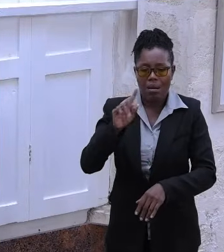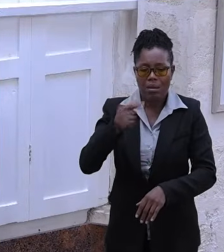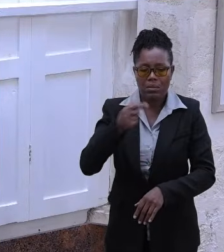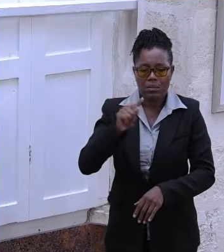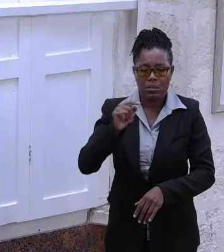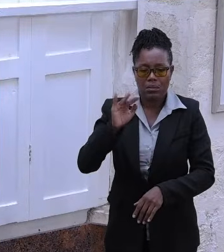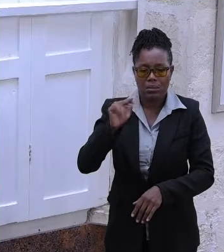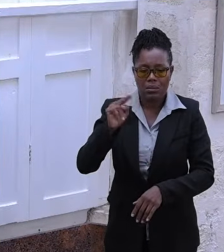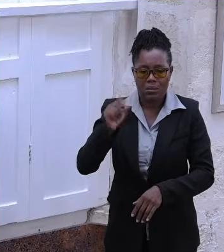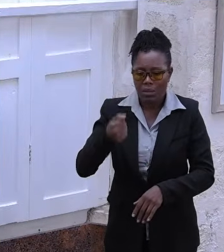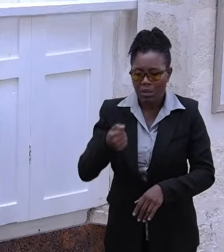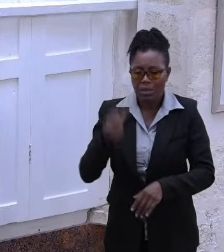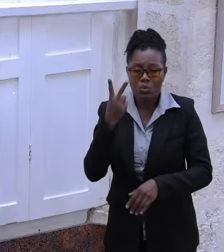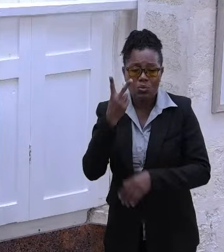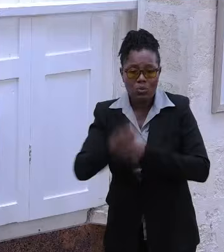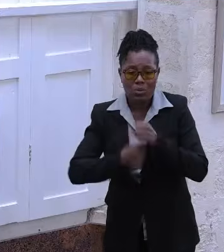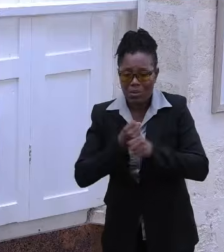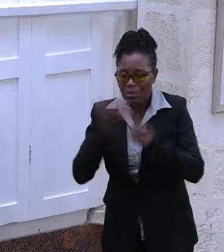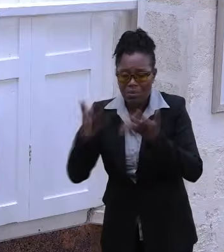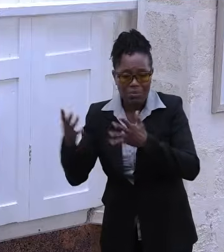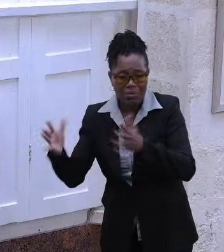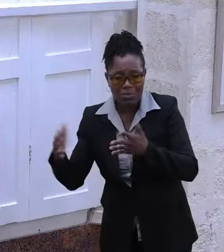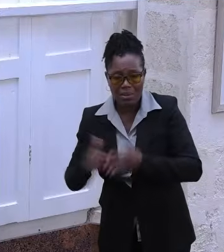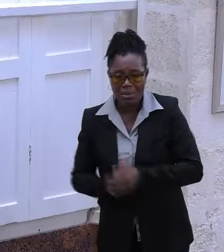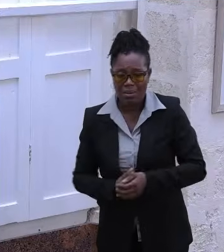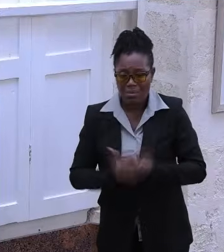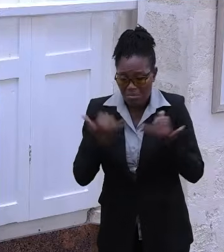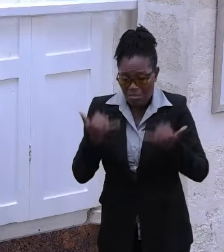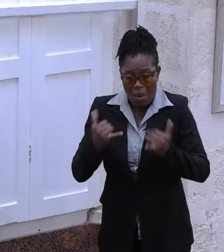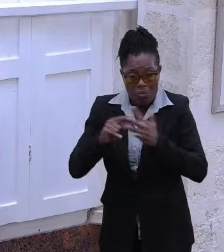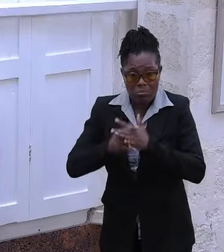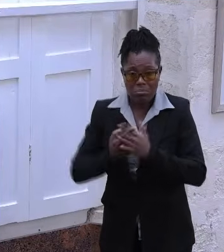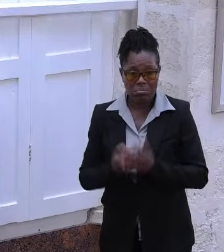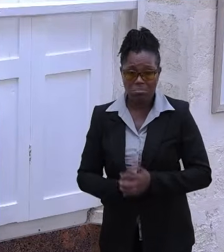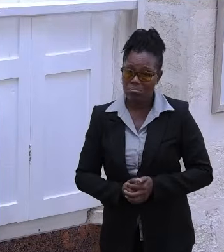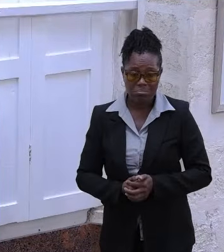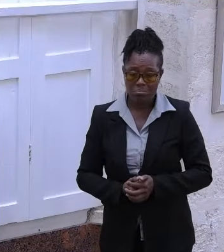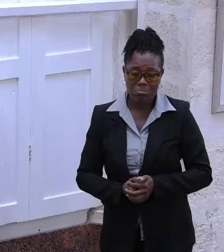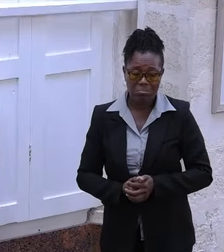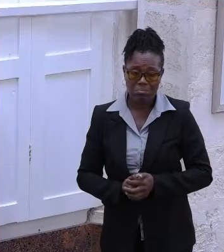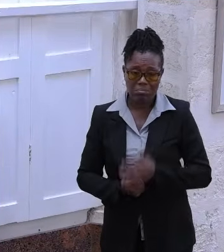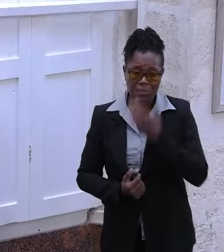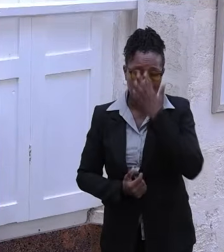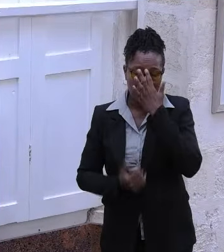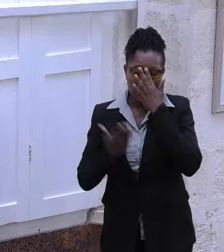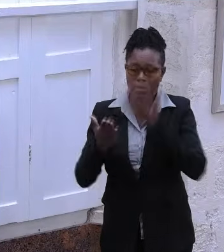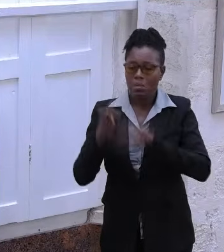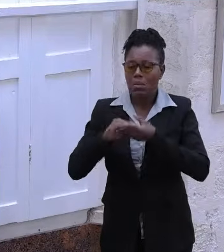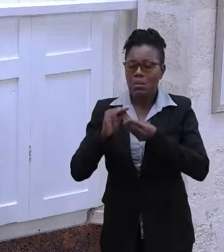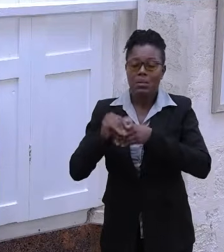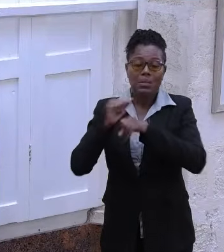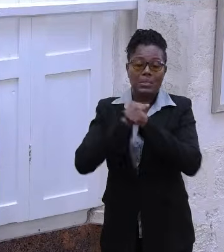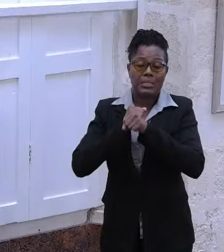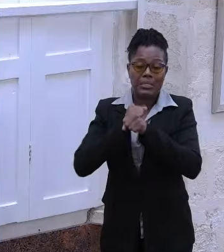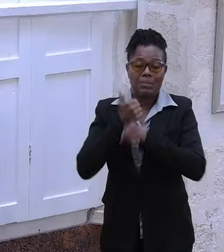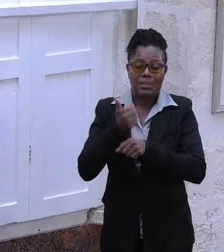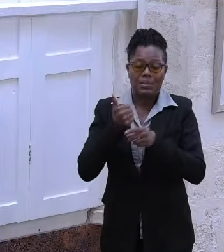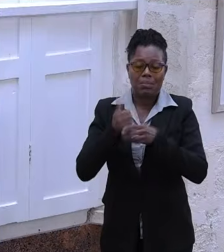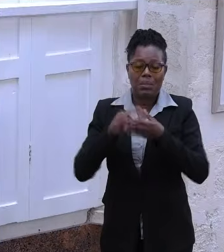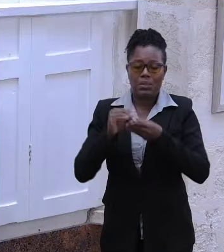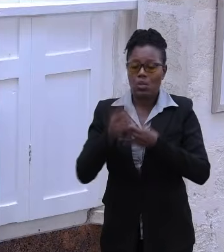years, and they are not now doing it. Argentina may say to themselves, 2 years is too